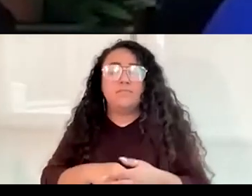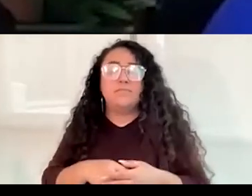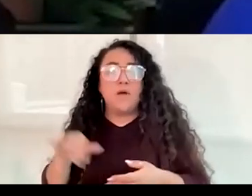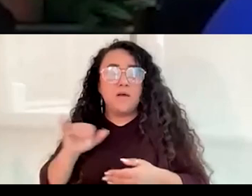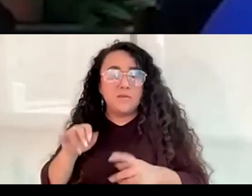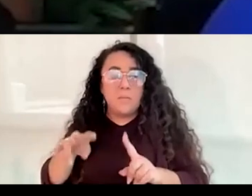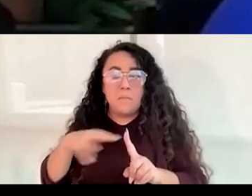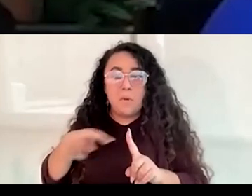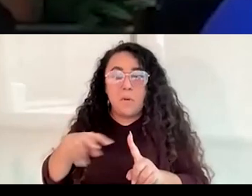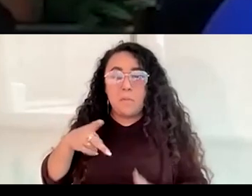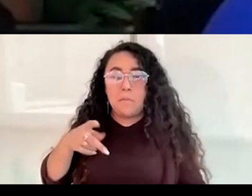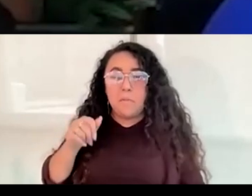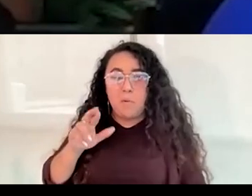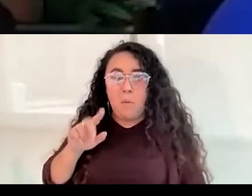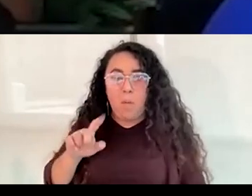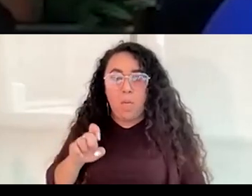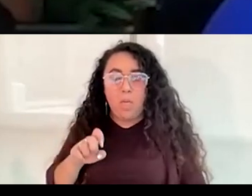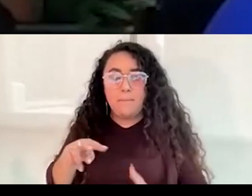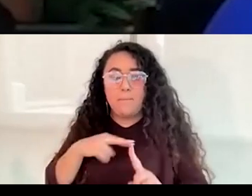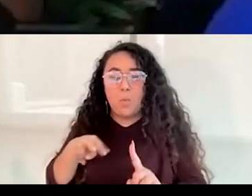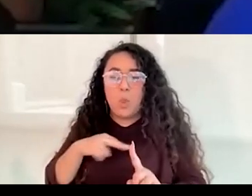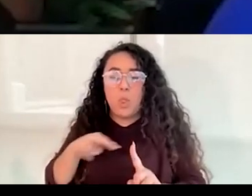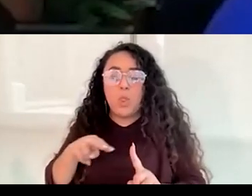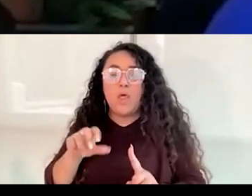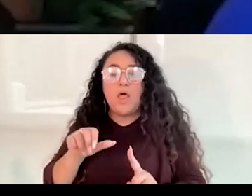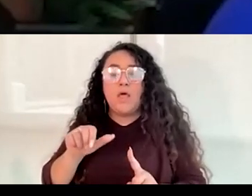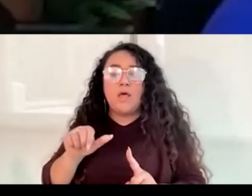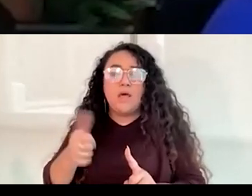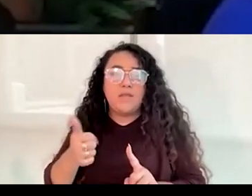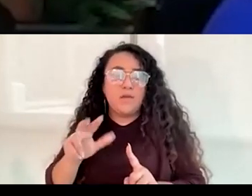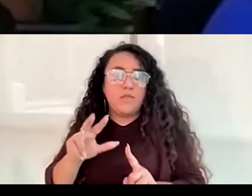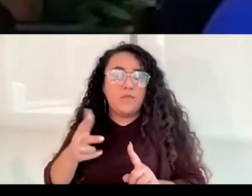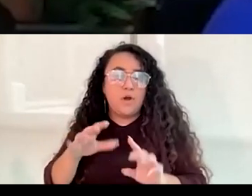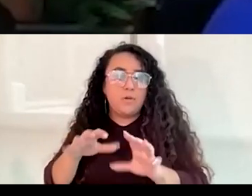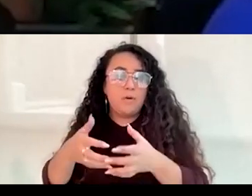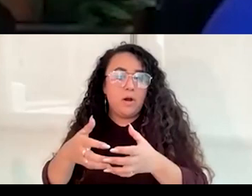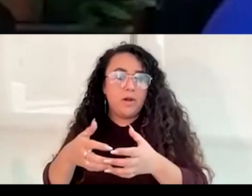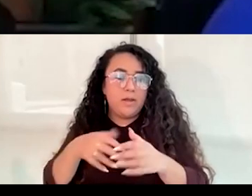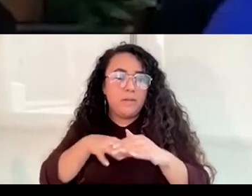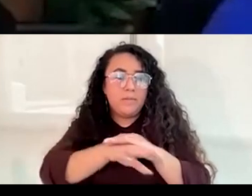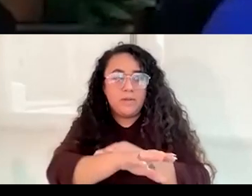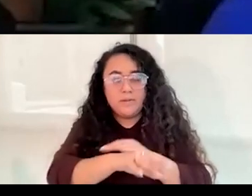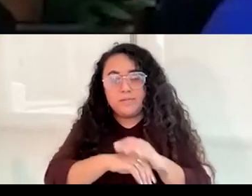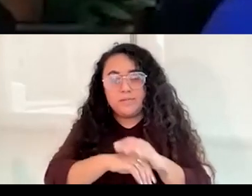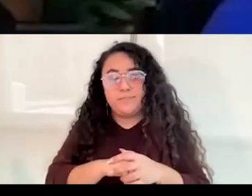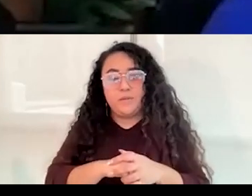aspect as a third party coming in. The crime that took place and way affected two